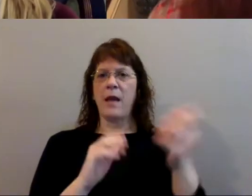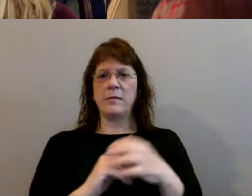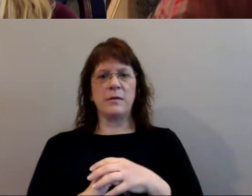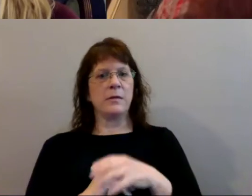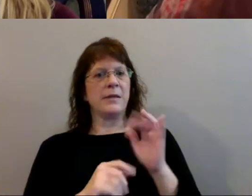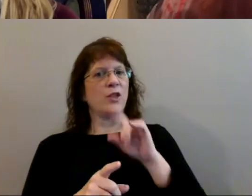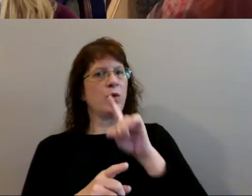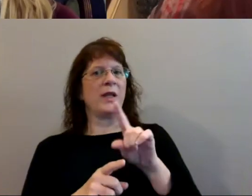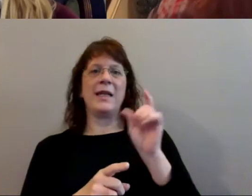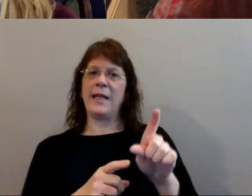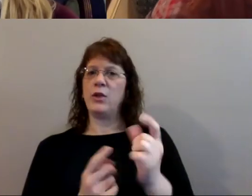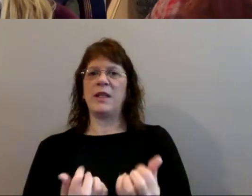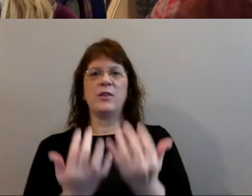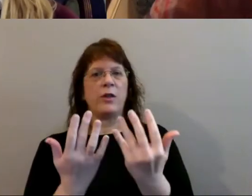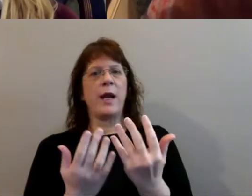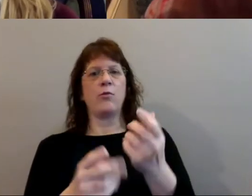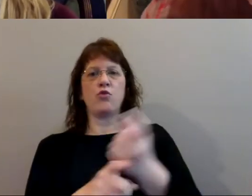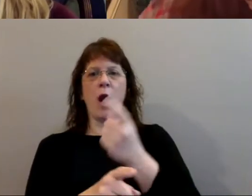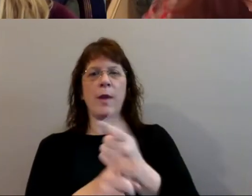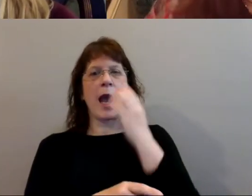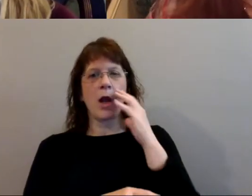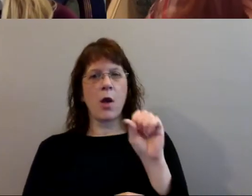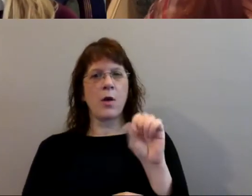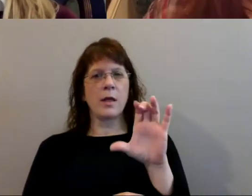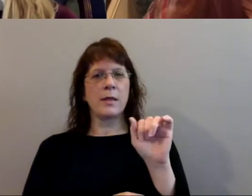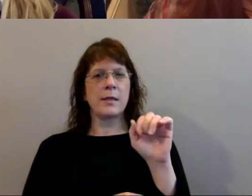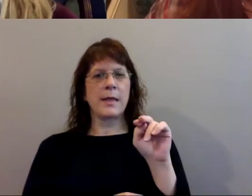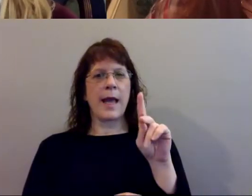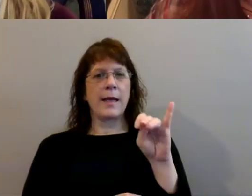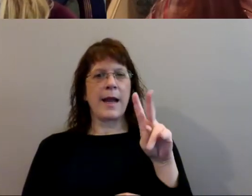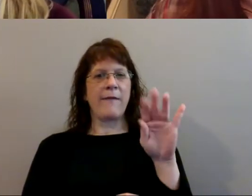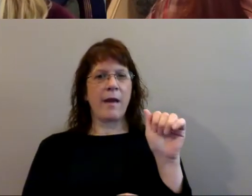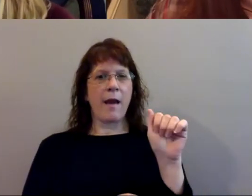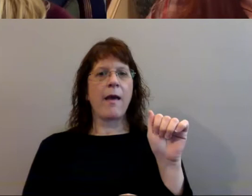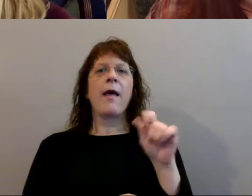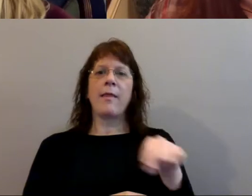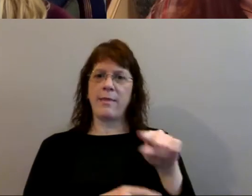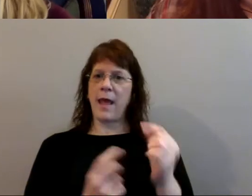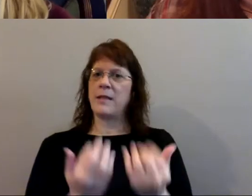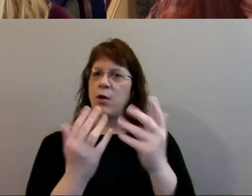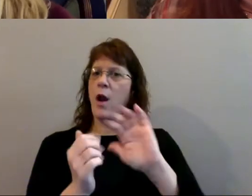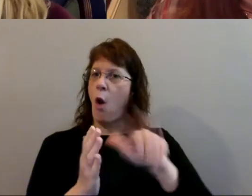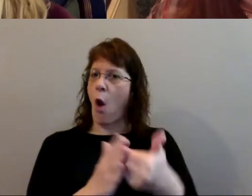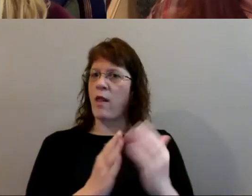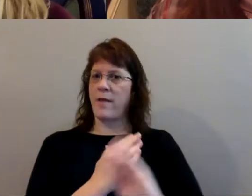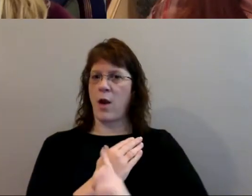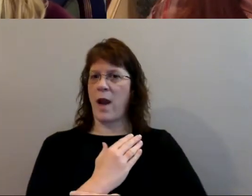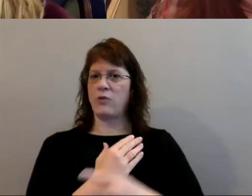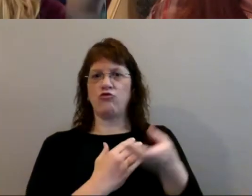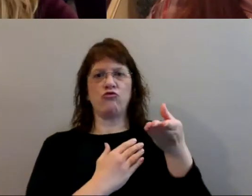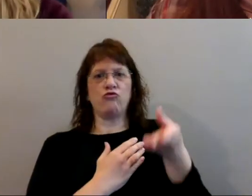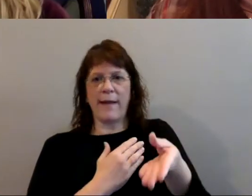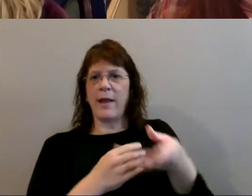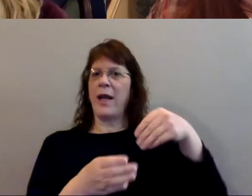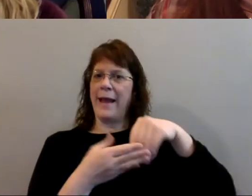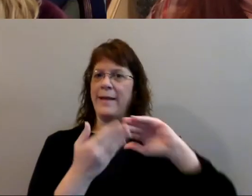to be done properly. Like I know Scandinavia, I lived in Stockholm for a little bit and they incinerate all of their waste like right there in the city. And I never knew because they're